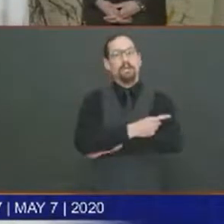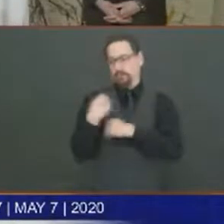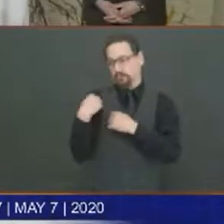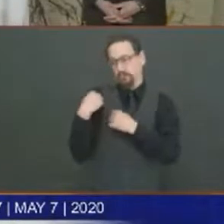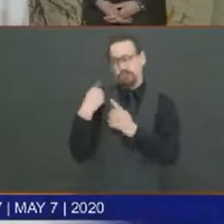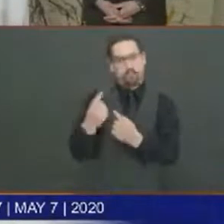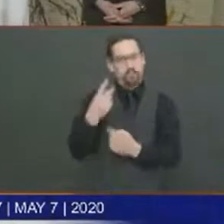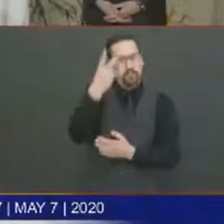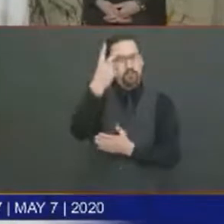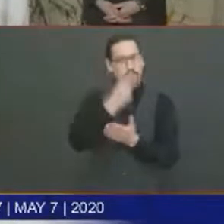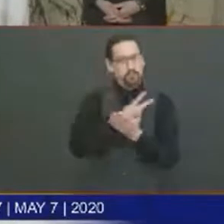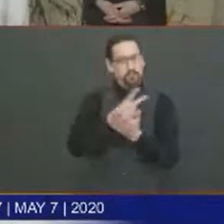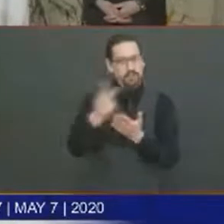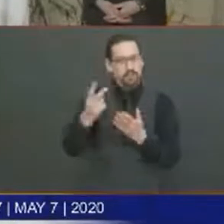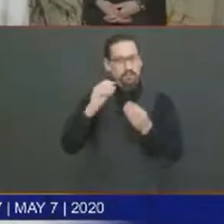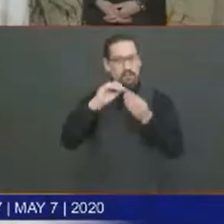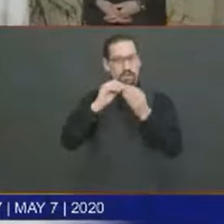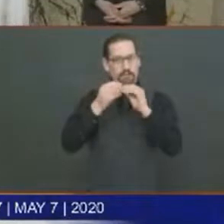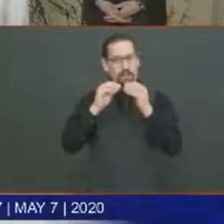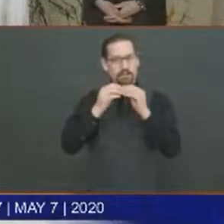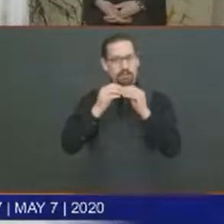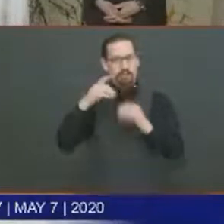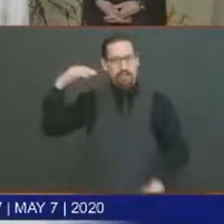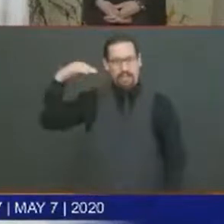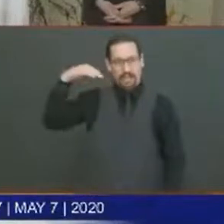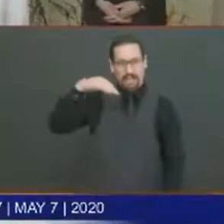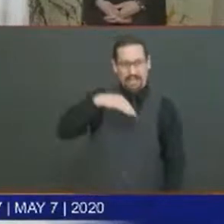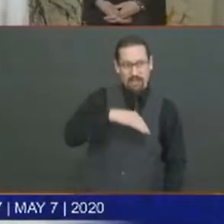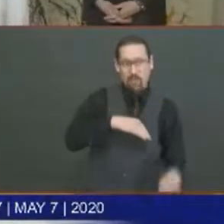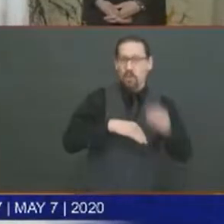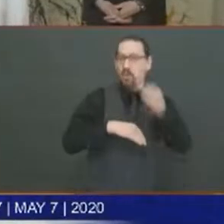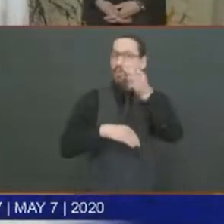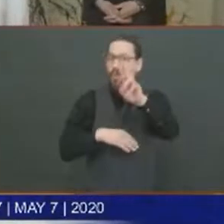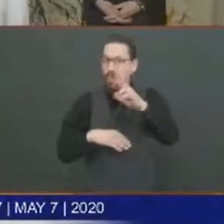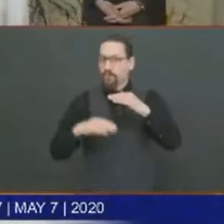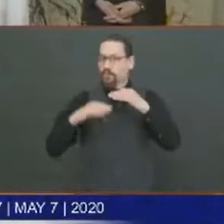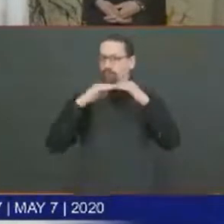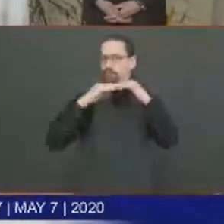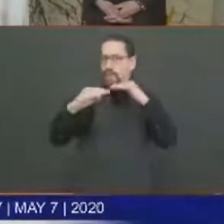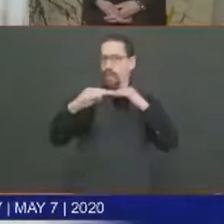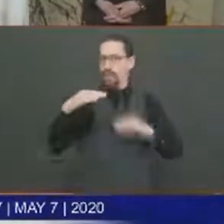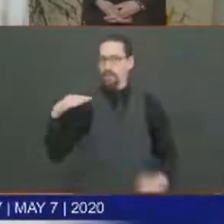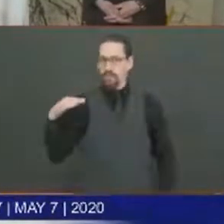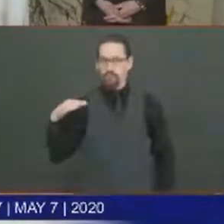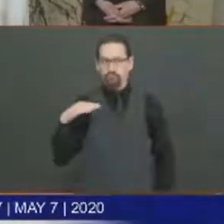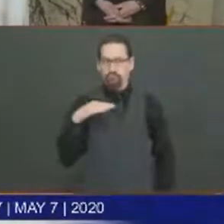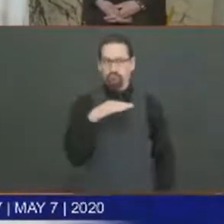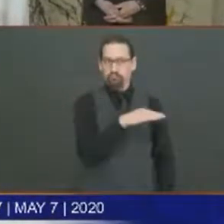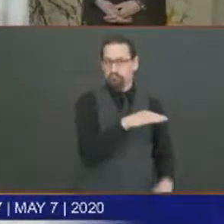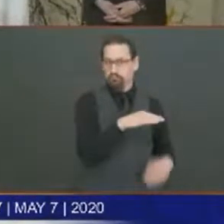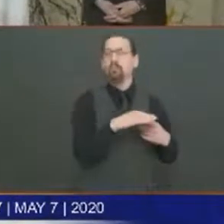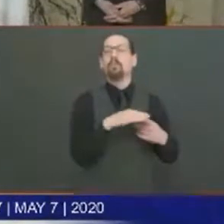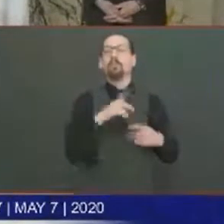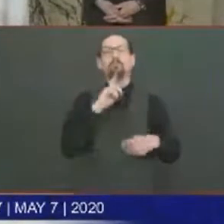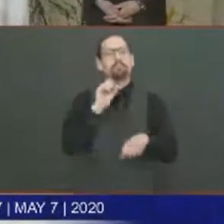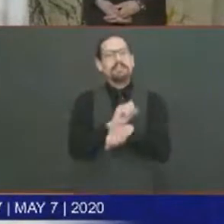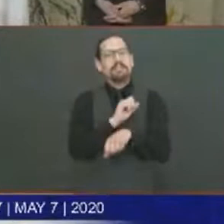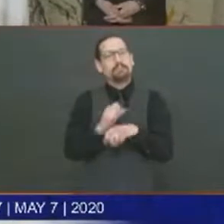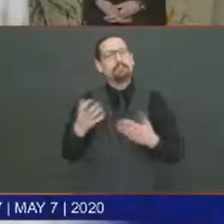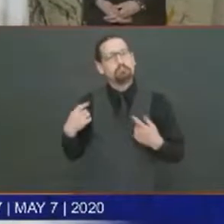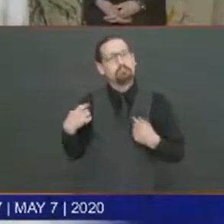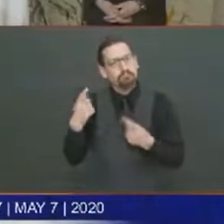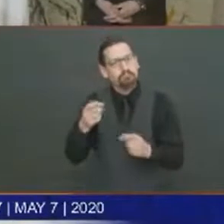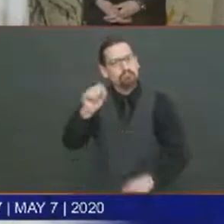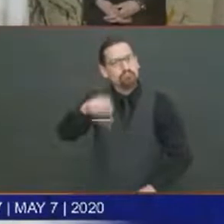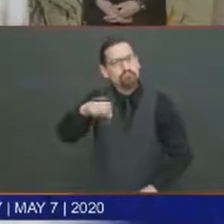a 14-day stable trend in hospitalizations. So, as I said, to determine this, we want to look at an